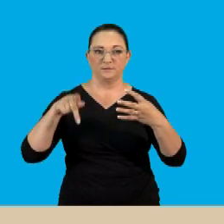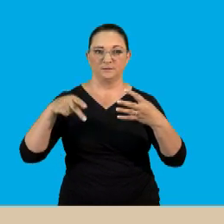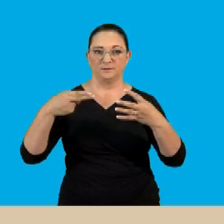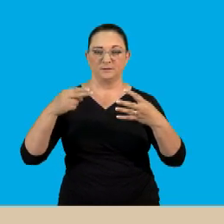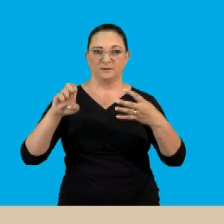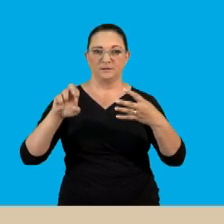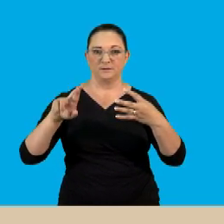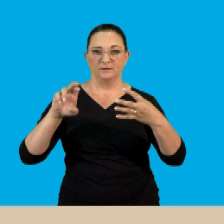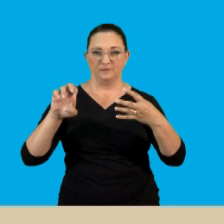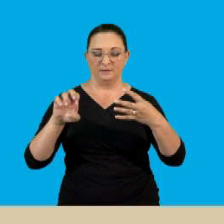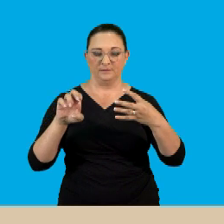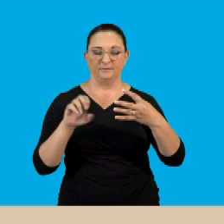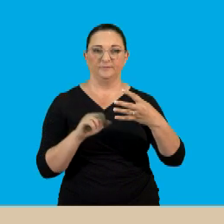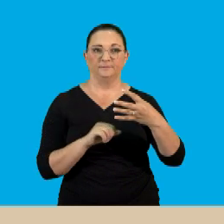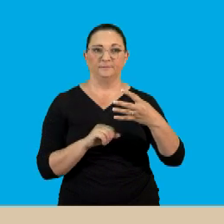stratosphere.